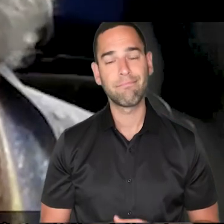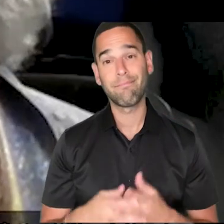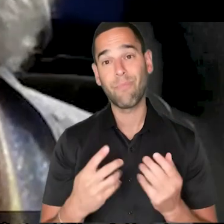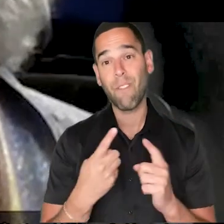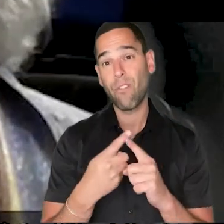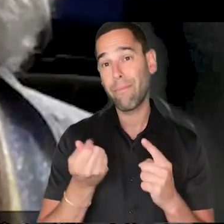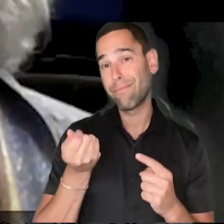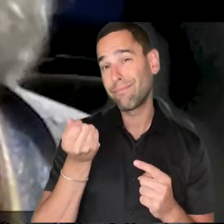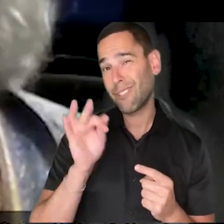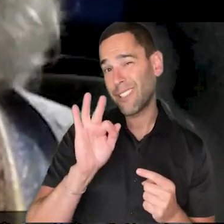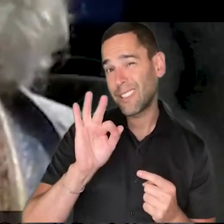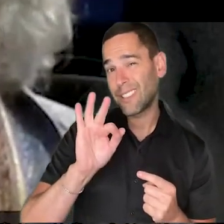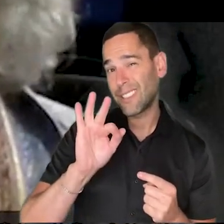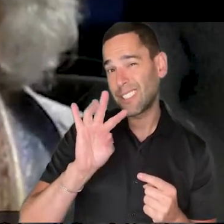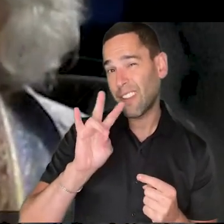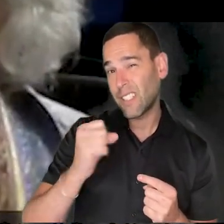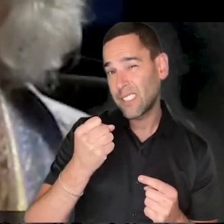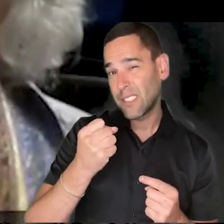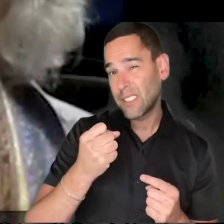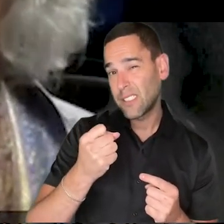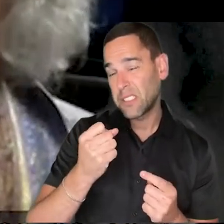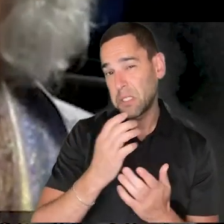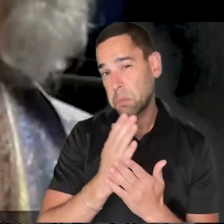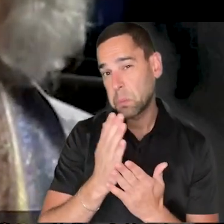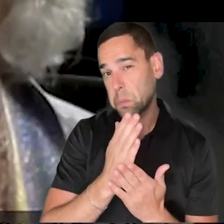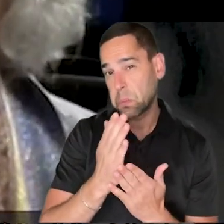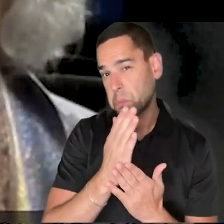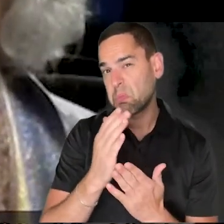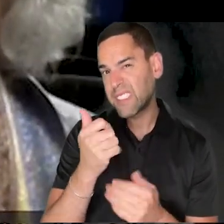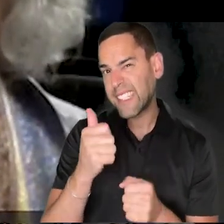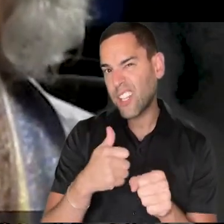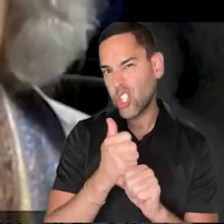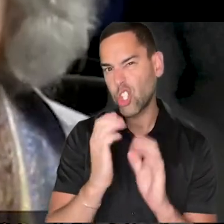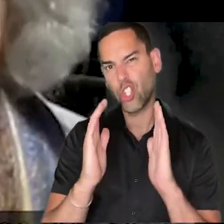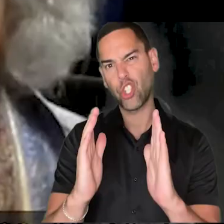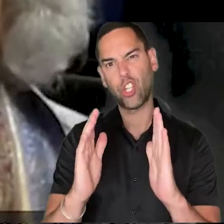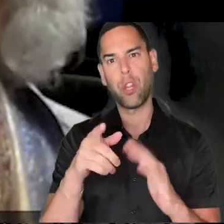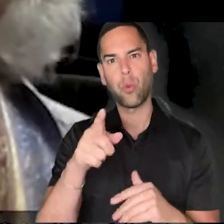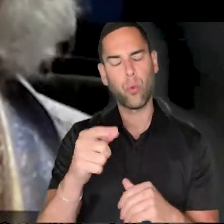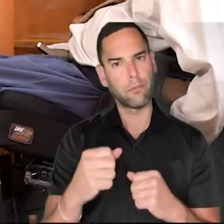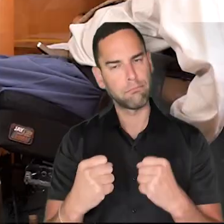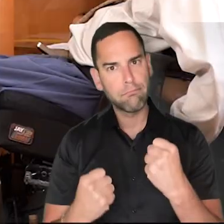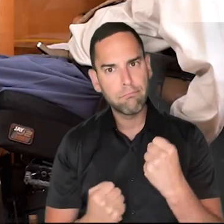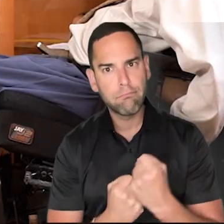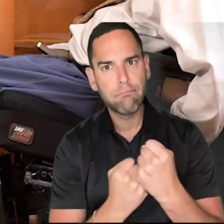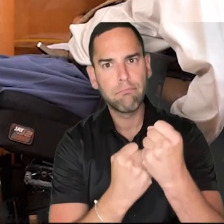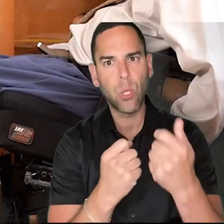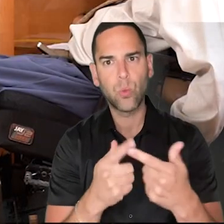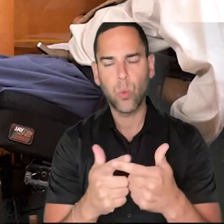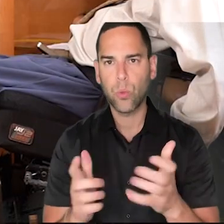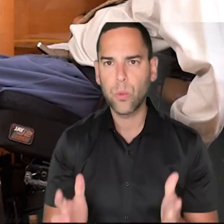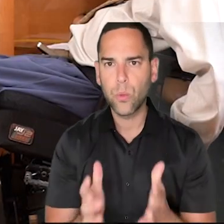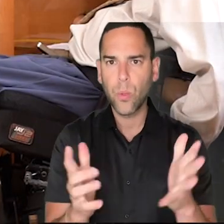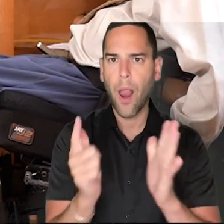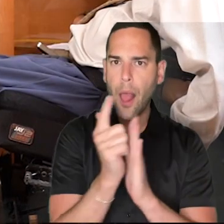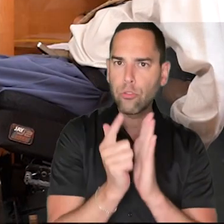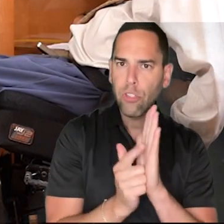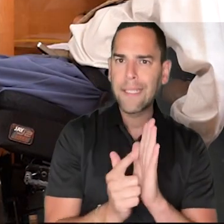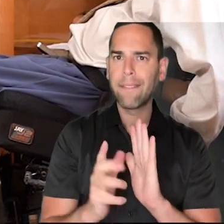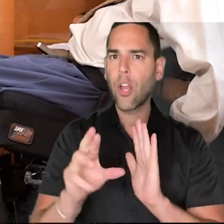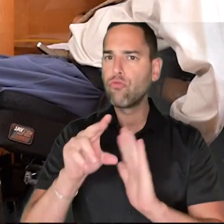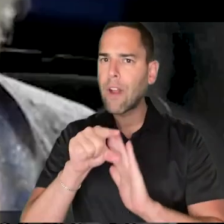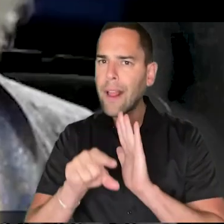Throughout from the early 1970s to late 1970s, you were really active in kind of promulgating legislation